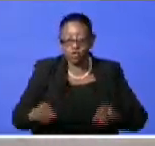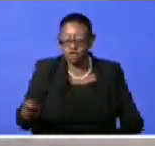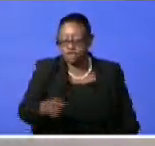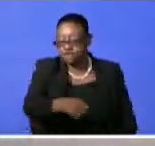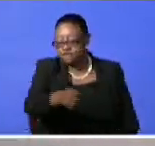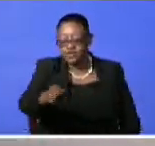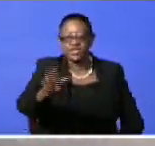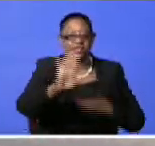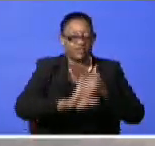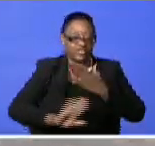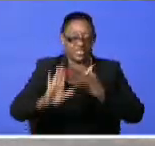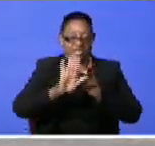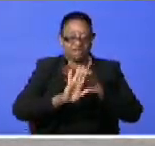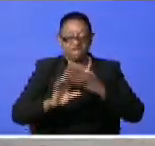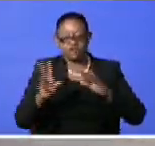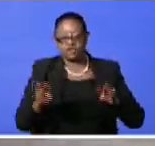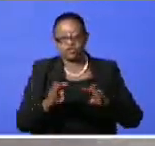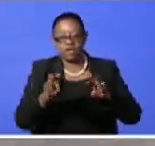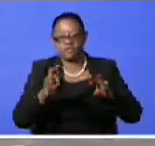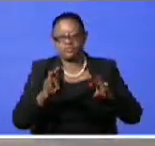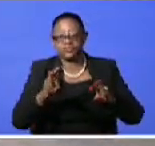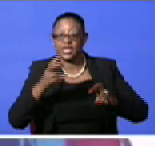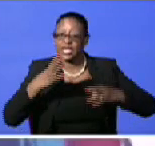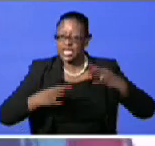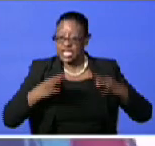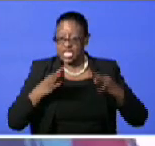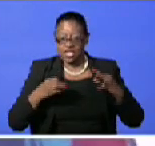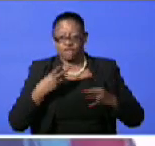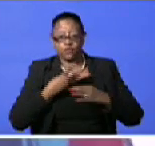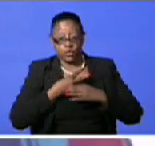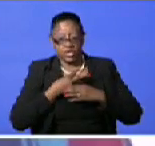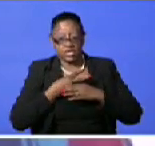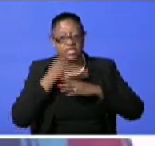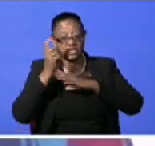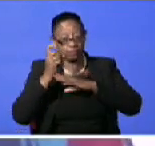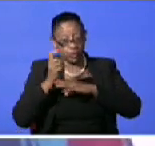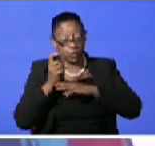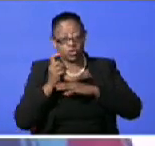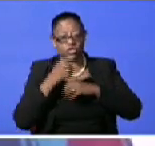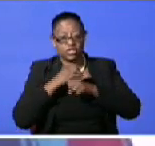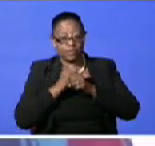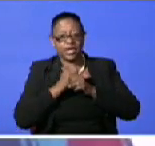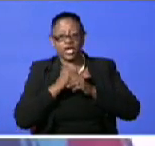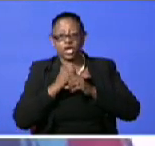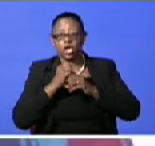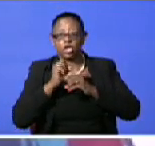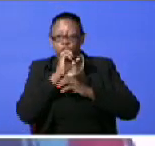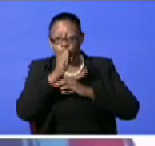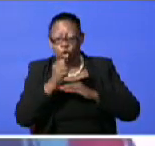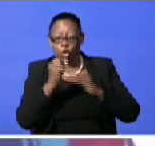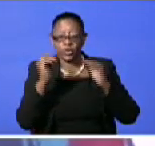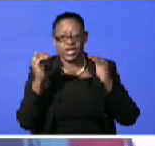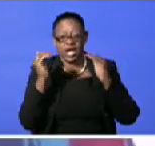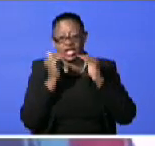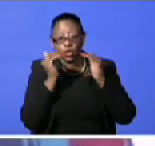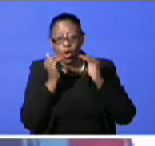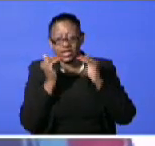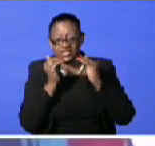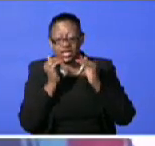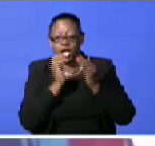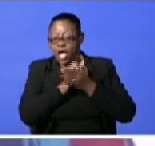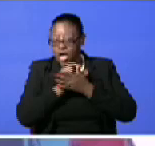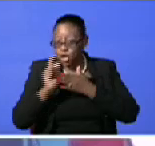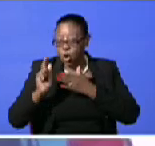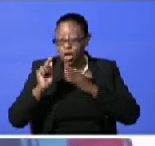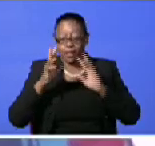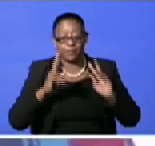safe travel. And if we are supposed to be ensuring equality and that all persons